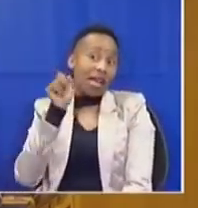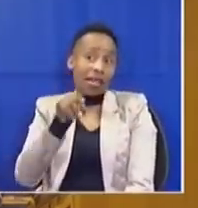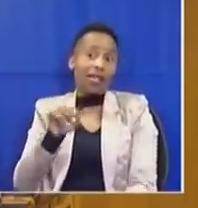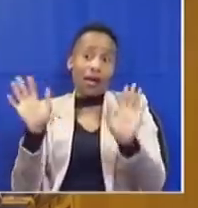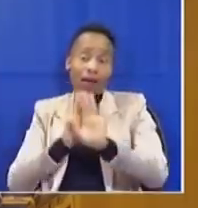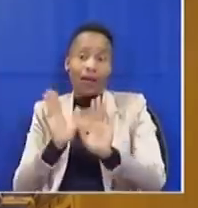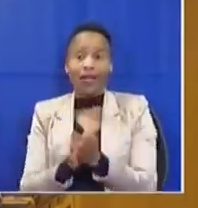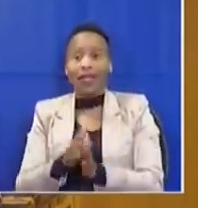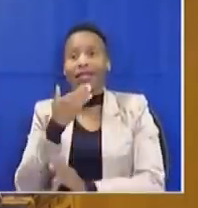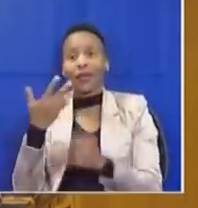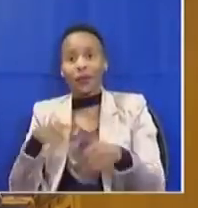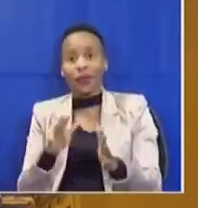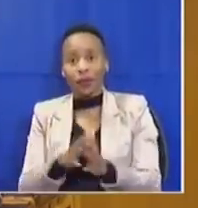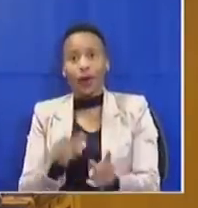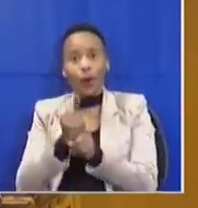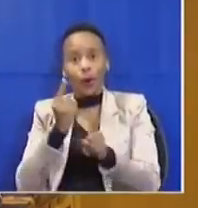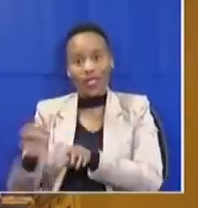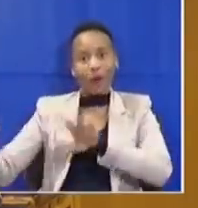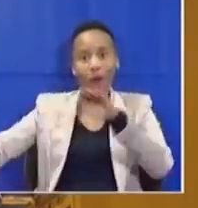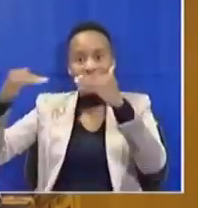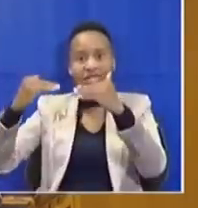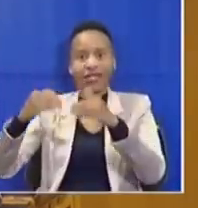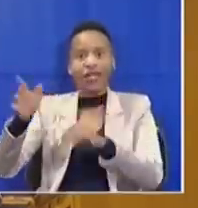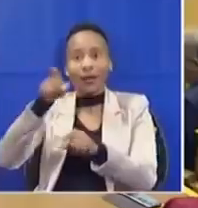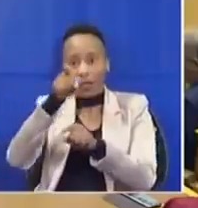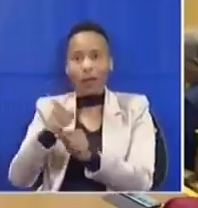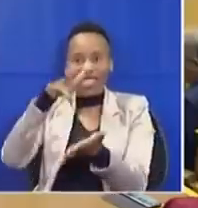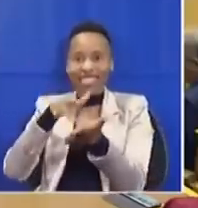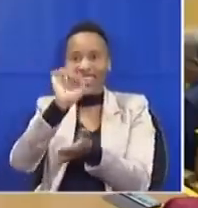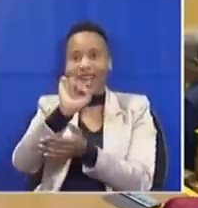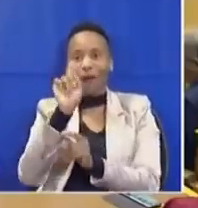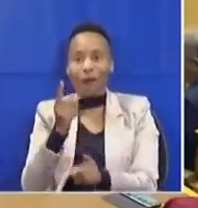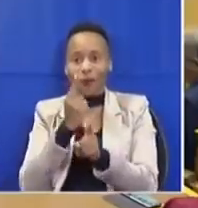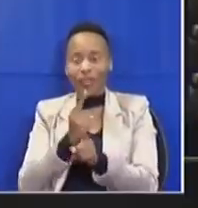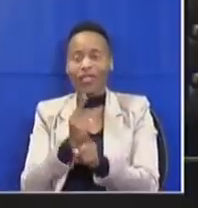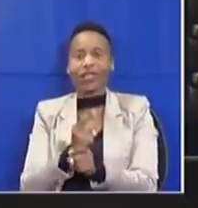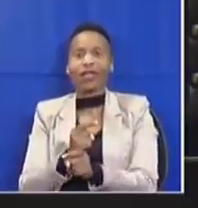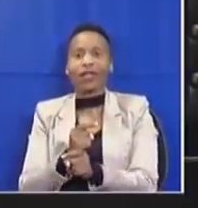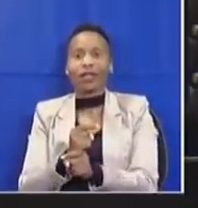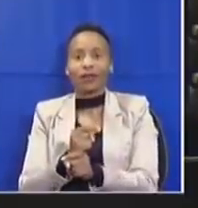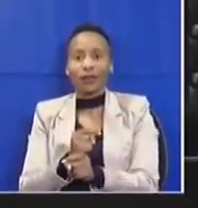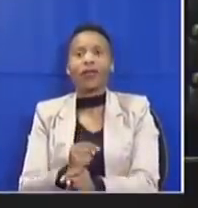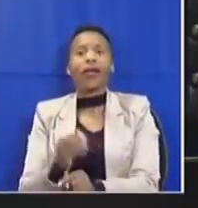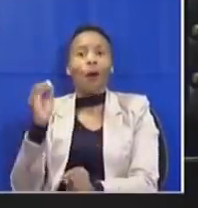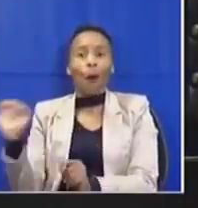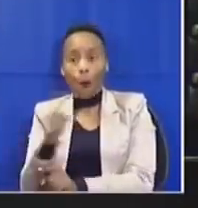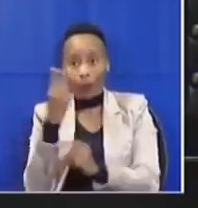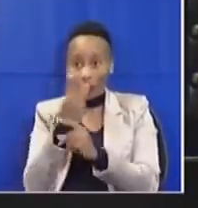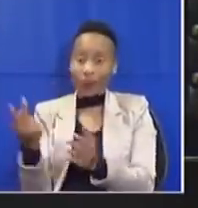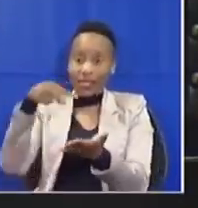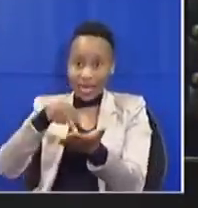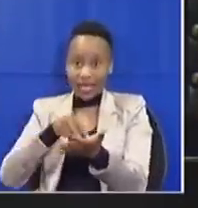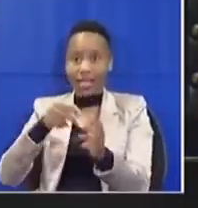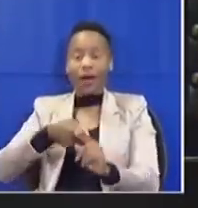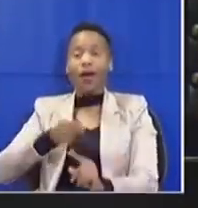That's the problem. It's always the opposition. No, I didn't hear that, Honourable, and nobody stood on a point of order. Order, Chair. Please take